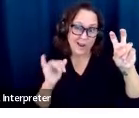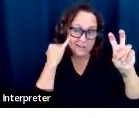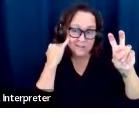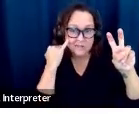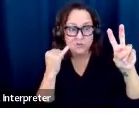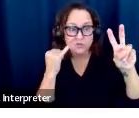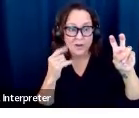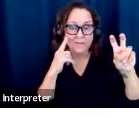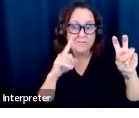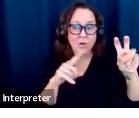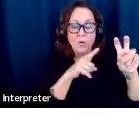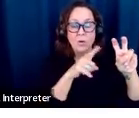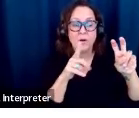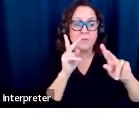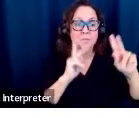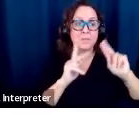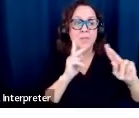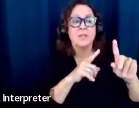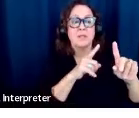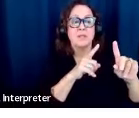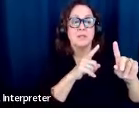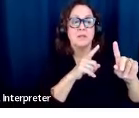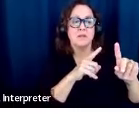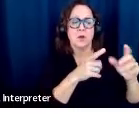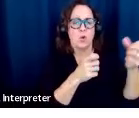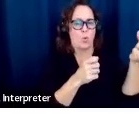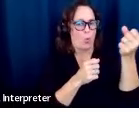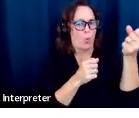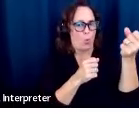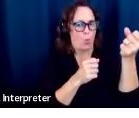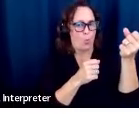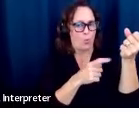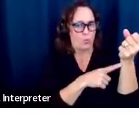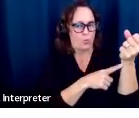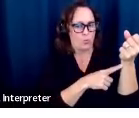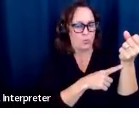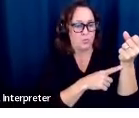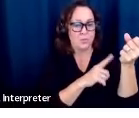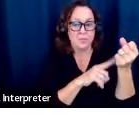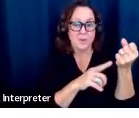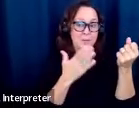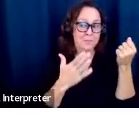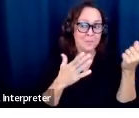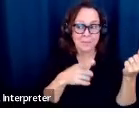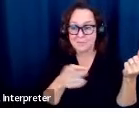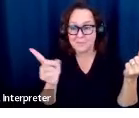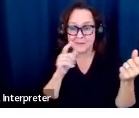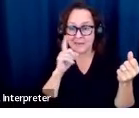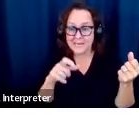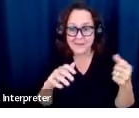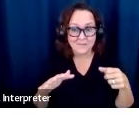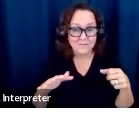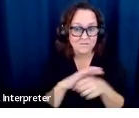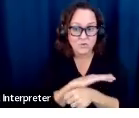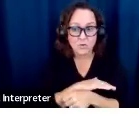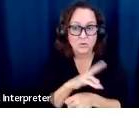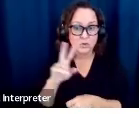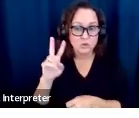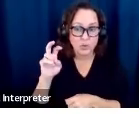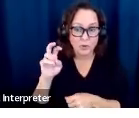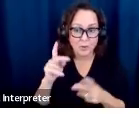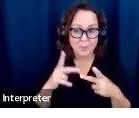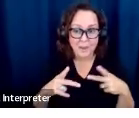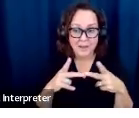said, if it turns out that those numbers are not an accurate estimation of need, Kansas can